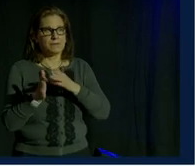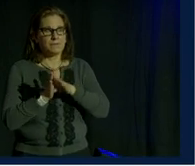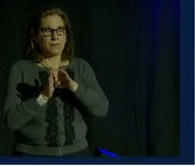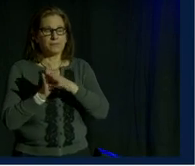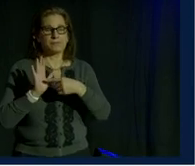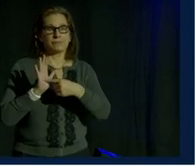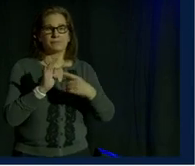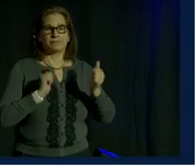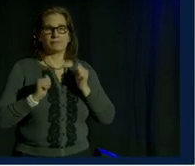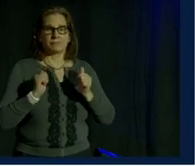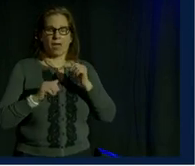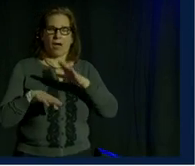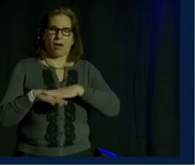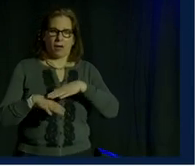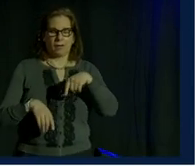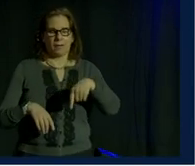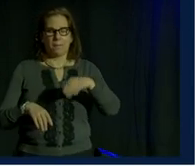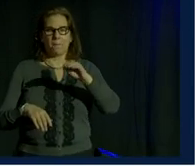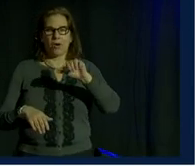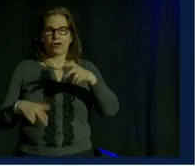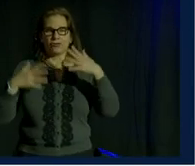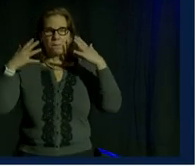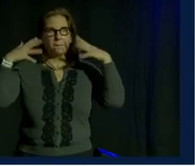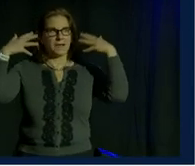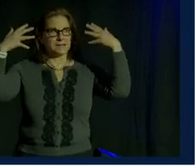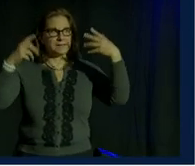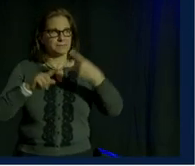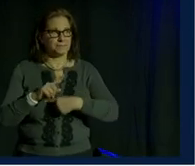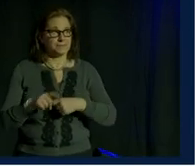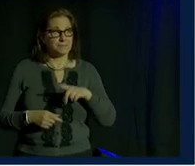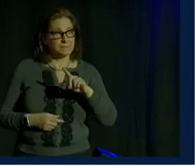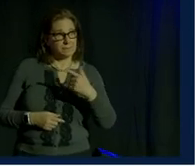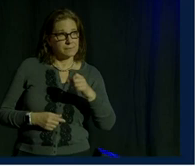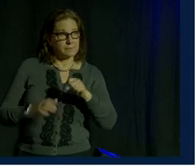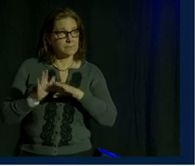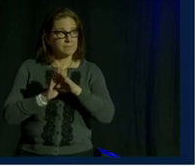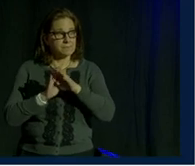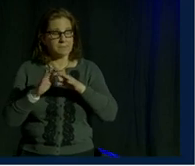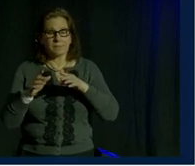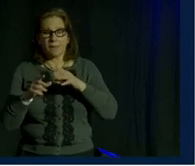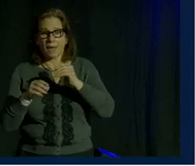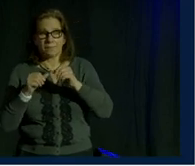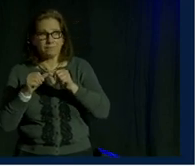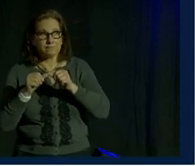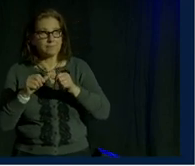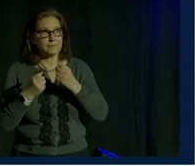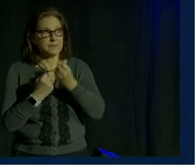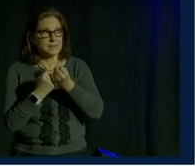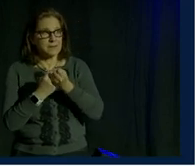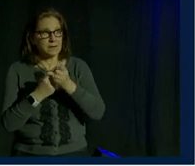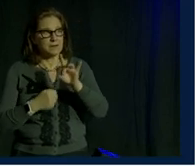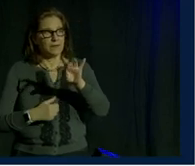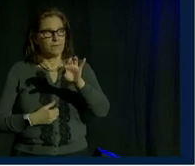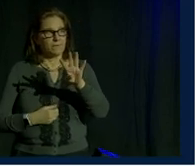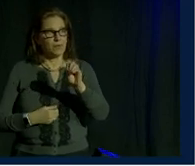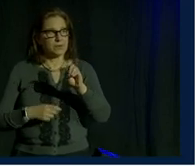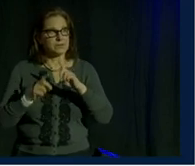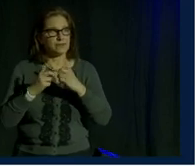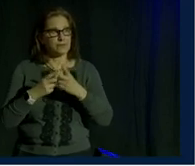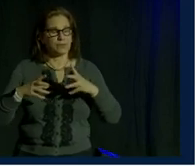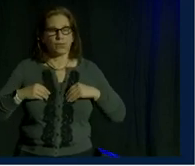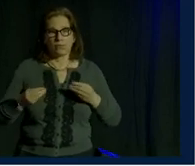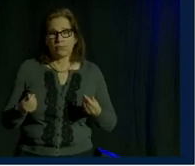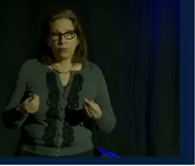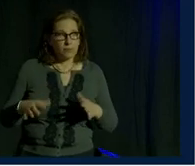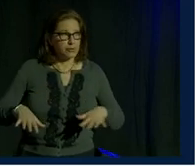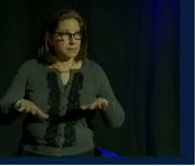Showcase. DGS builds, maintains, and sustains over 840 district-owned properties where we are the